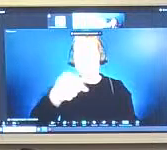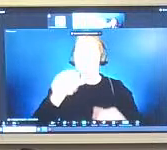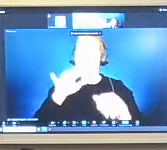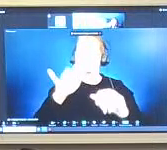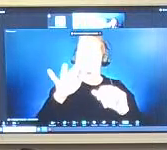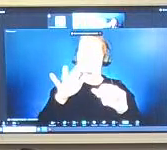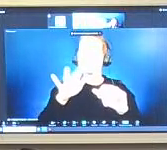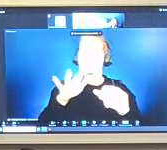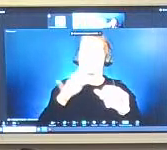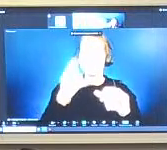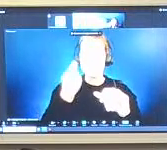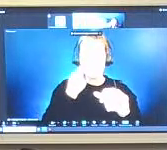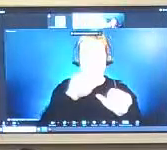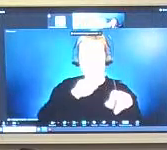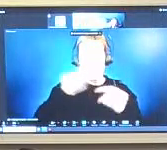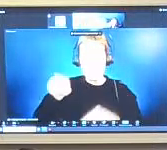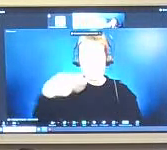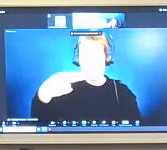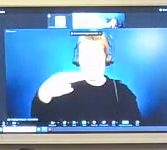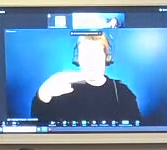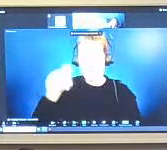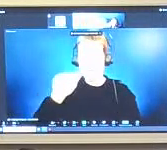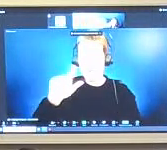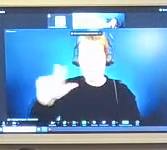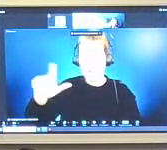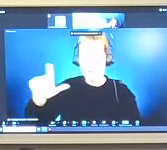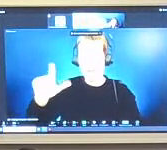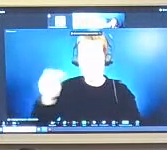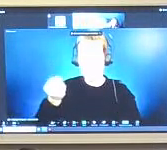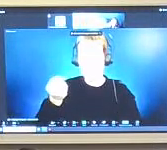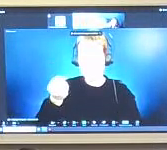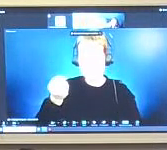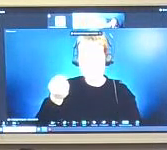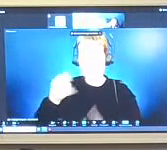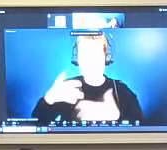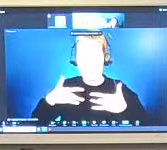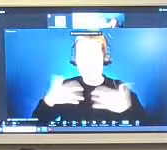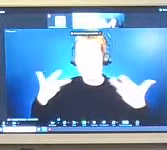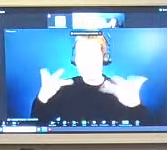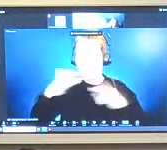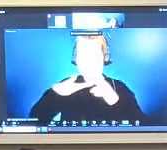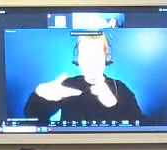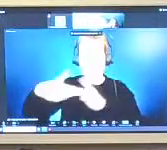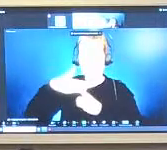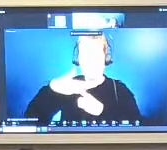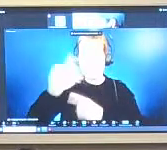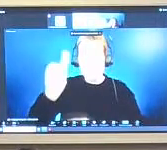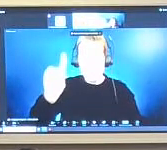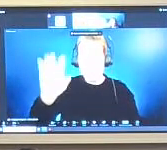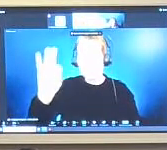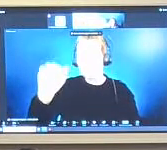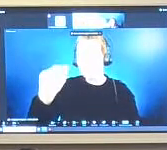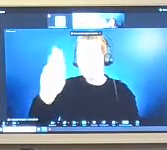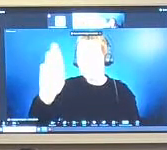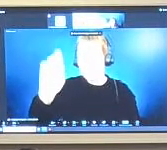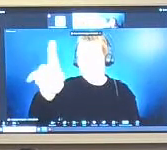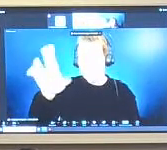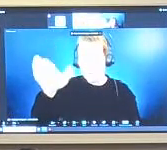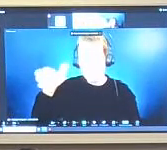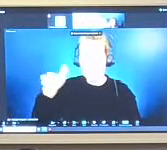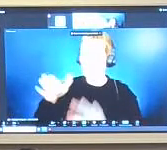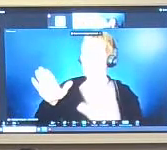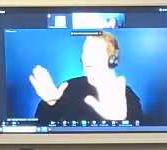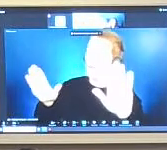Paul's Signature event space off of Faber. Oh, God, And, I'm so sorry. It was That's awful. It was